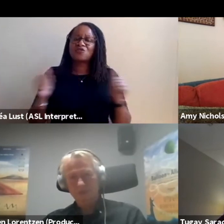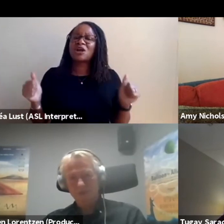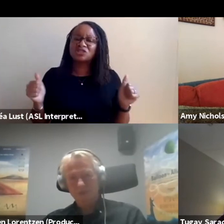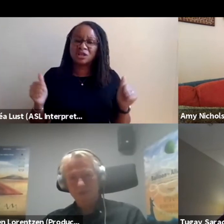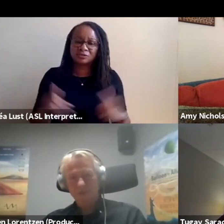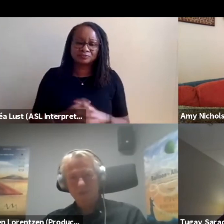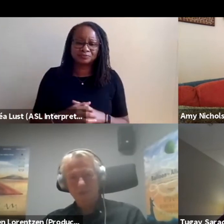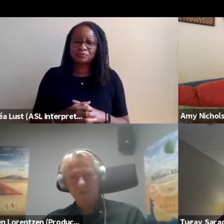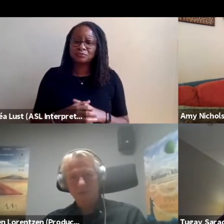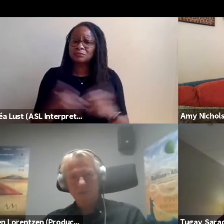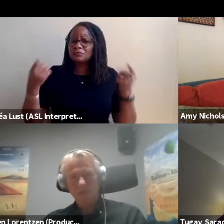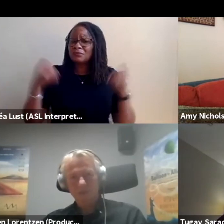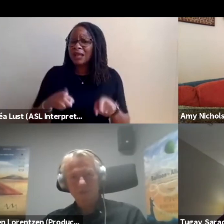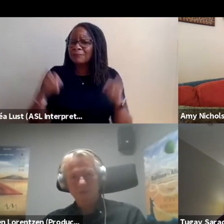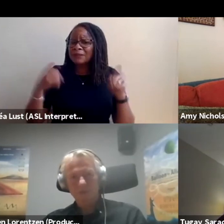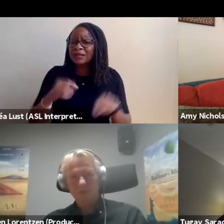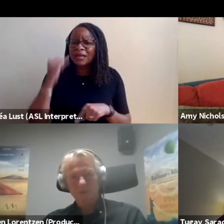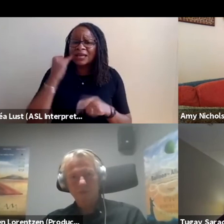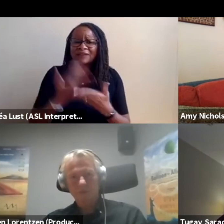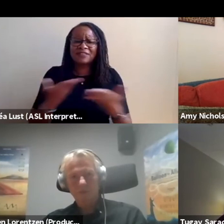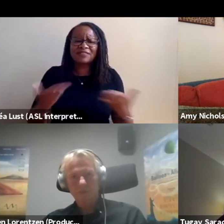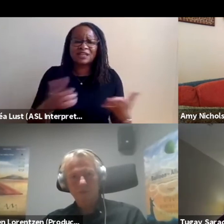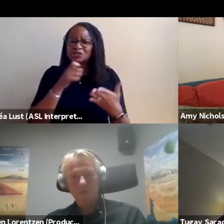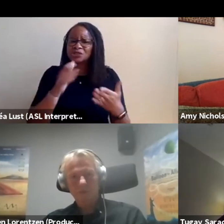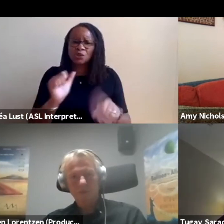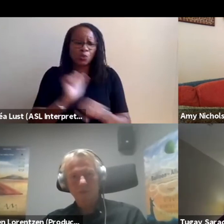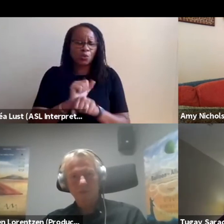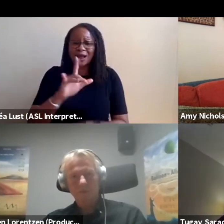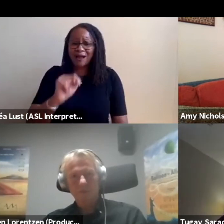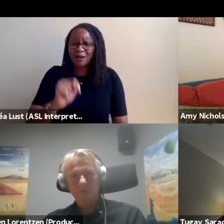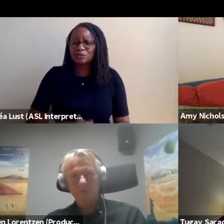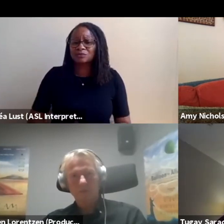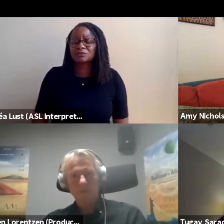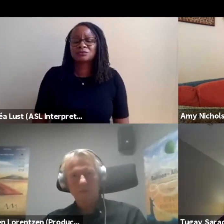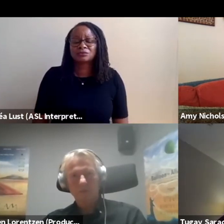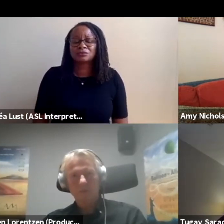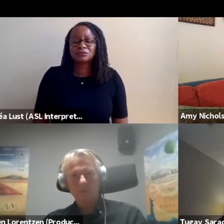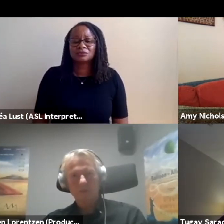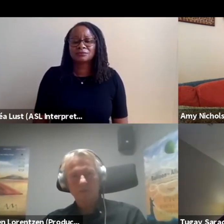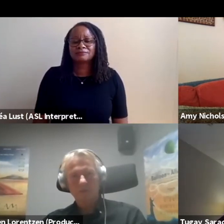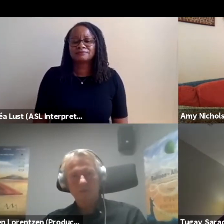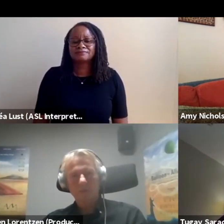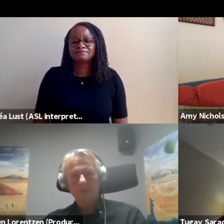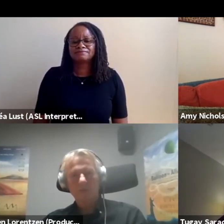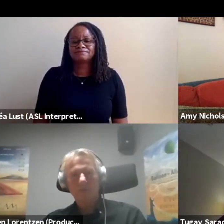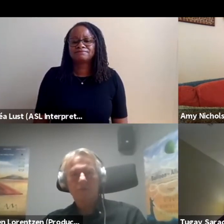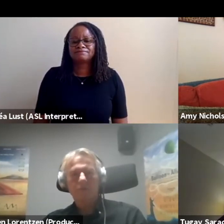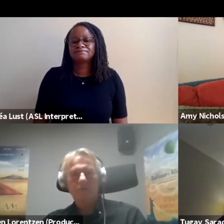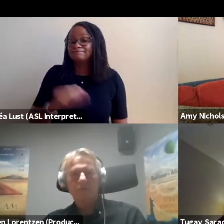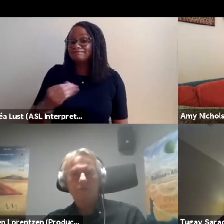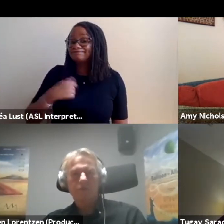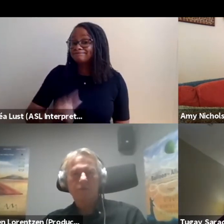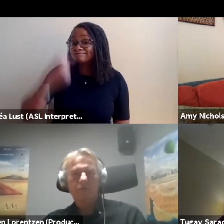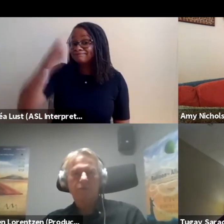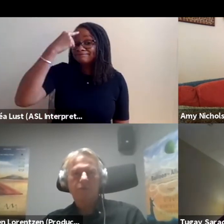if things doesn't work out? So, and I think there